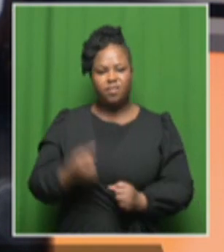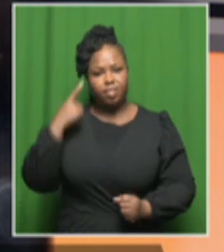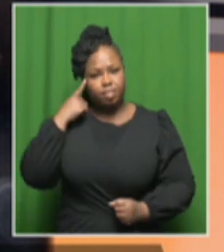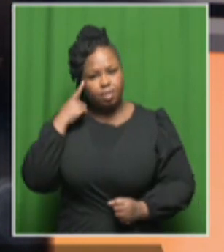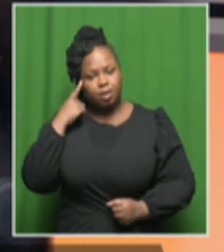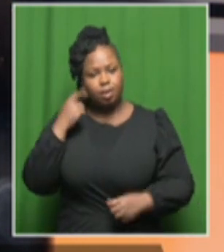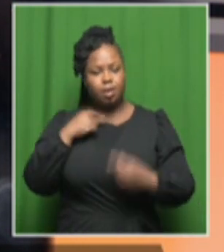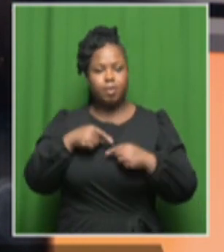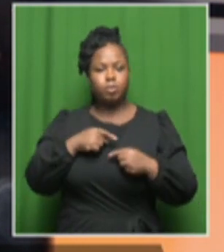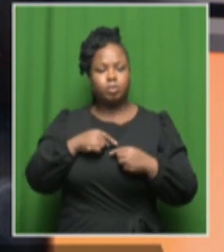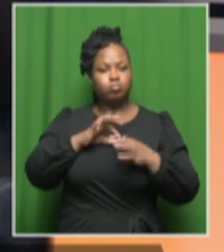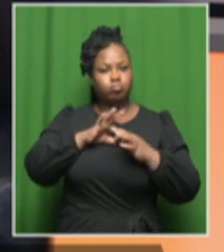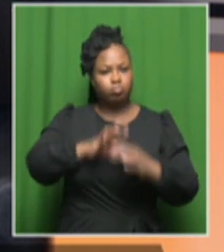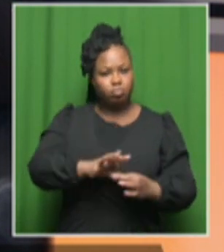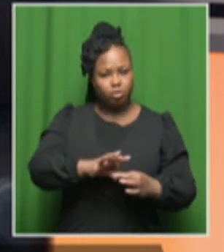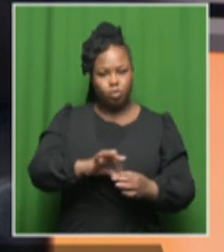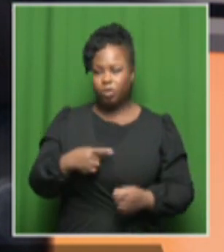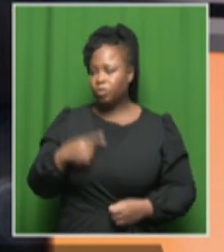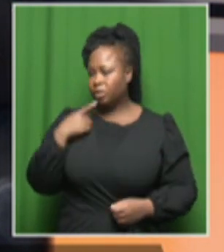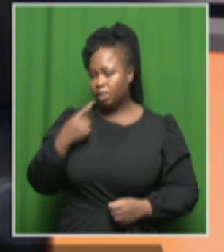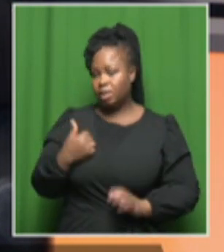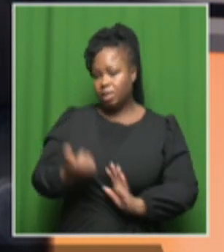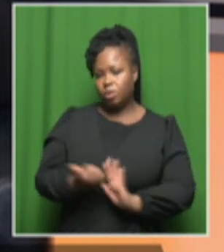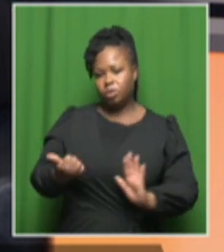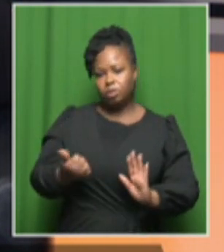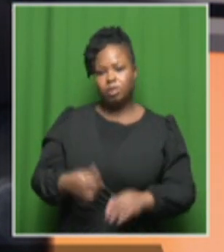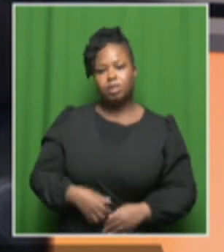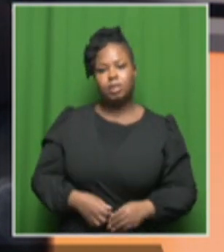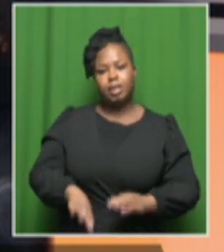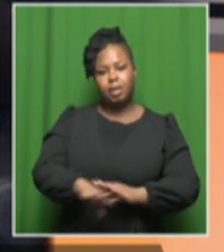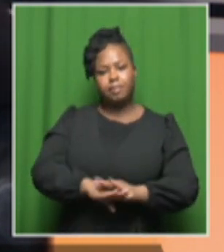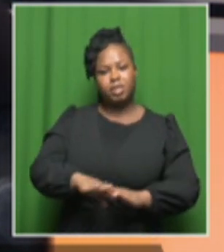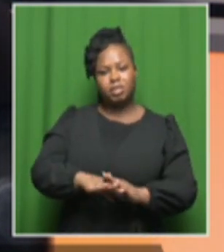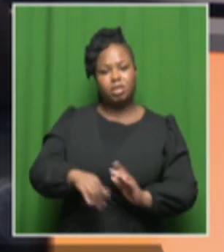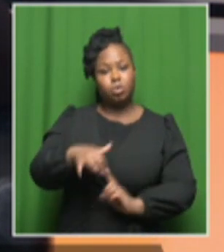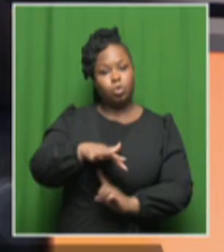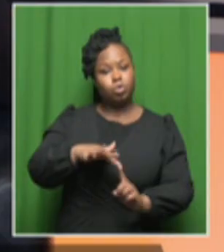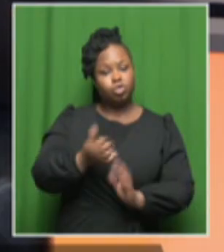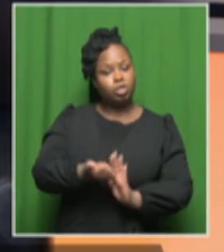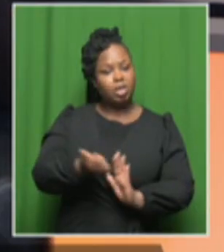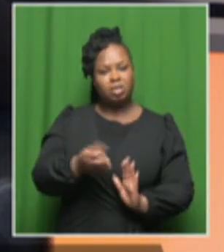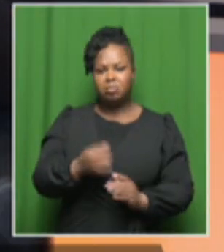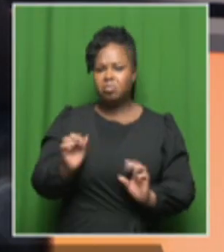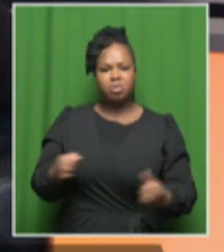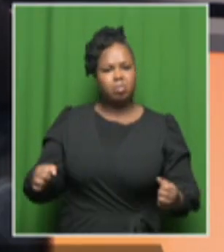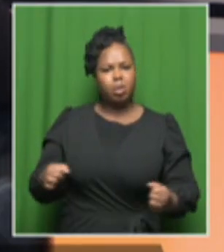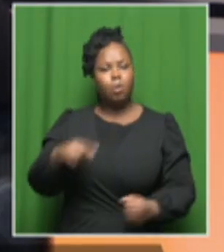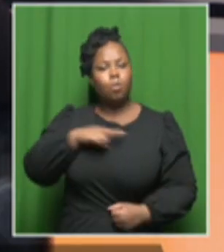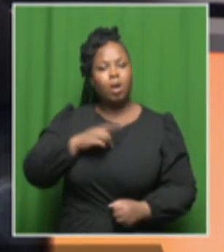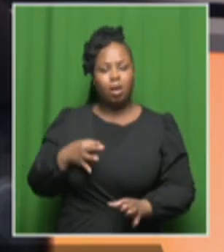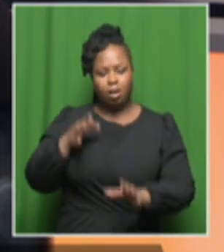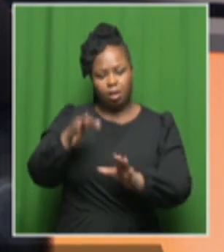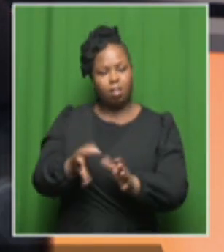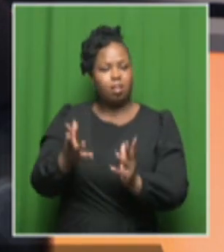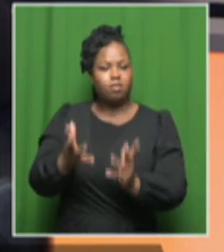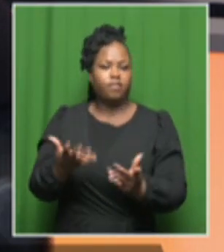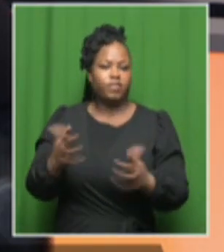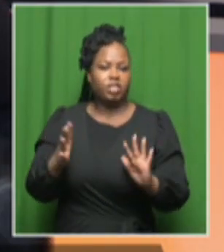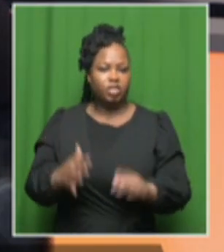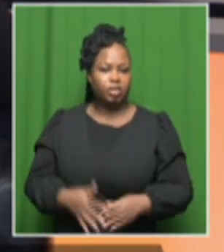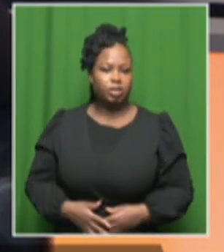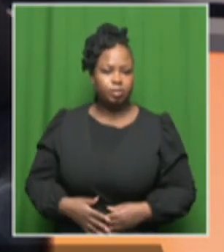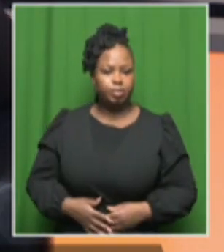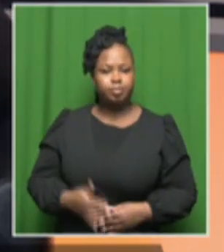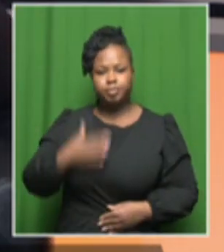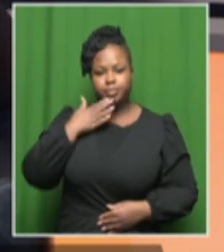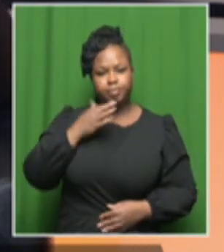that act that you just quoted now, the Basic Conditions Act, wouldn't have been possible because of his contribution to this. But talk